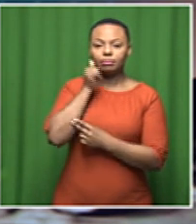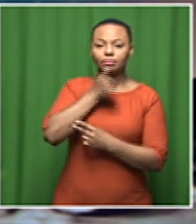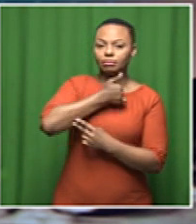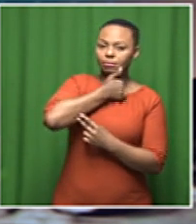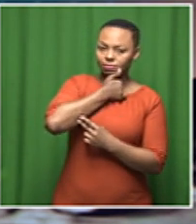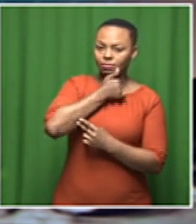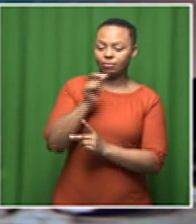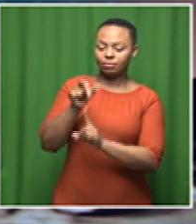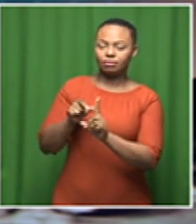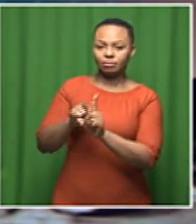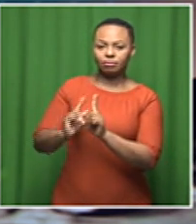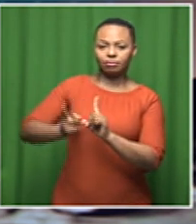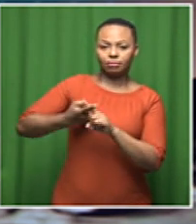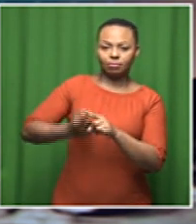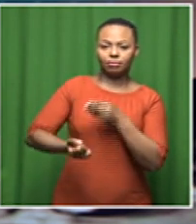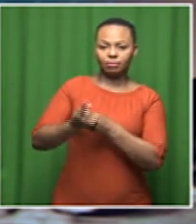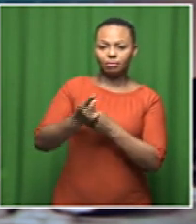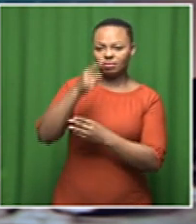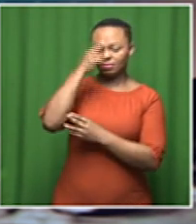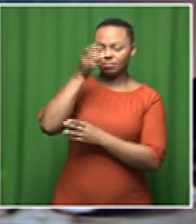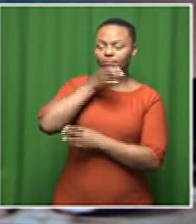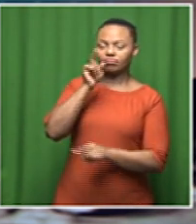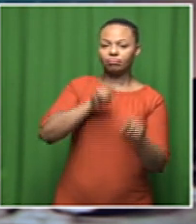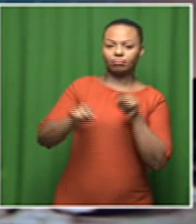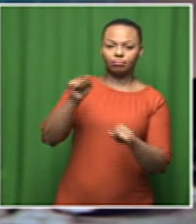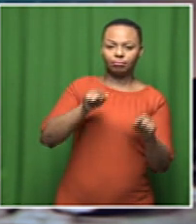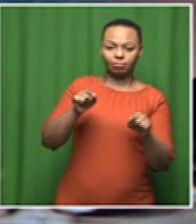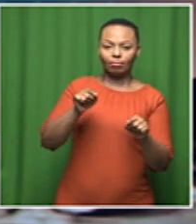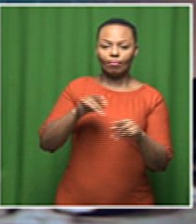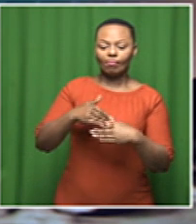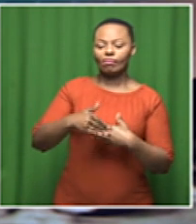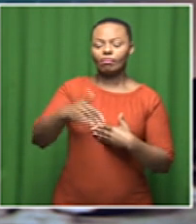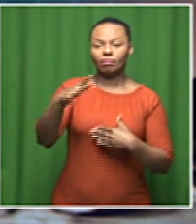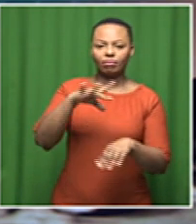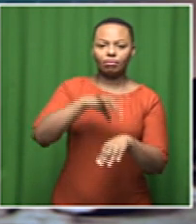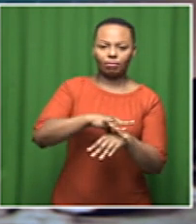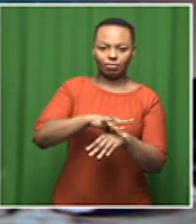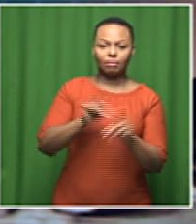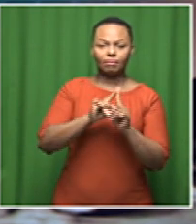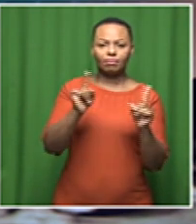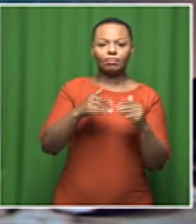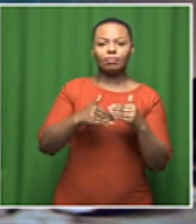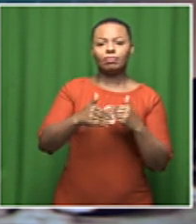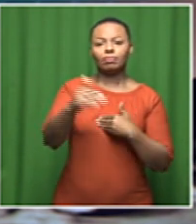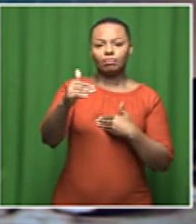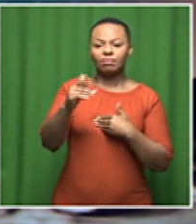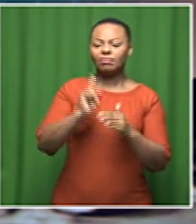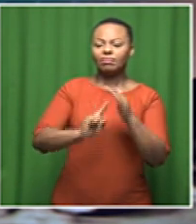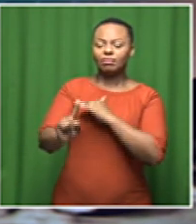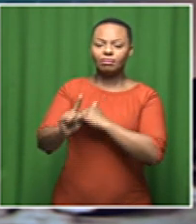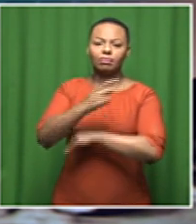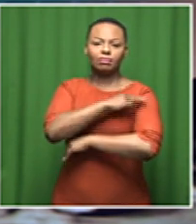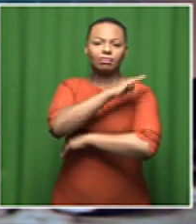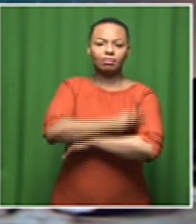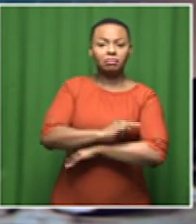got injured after being hit by a drunk driver. They share their experiences with us on how they were treated at healthcare facilities whilst